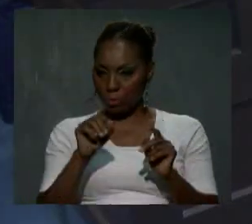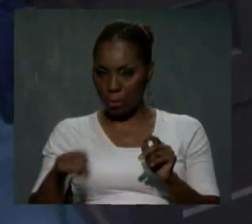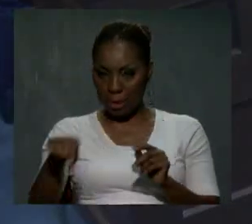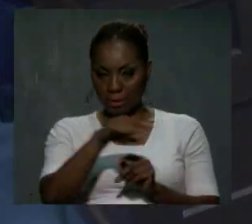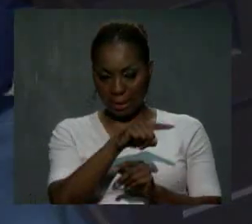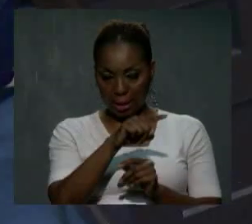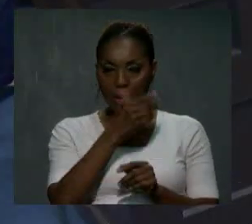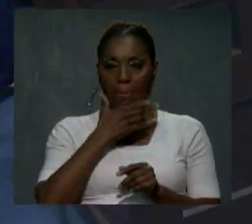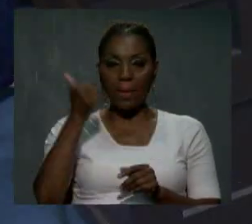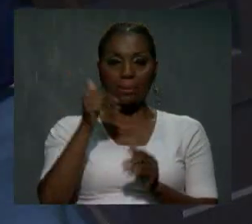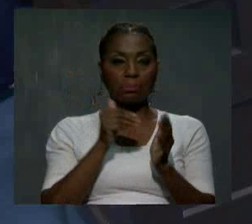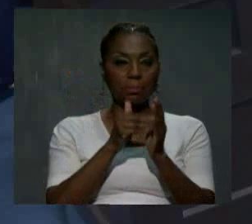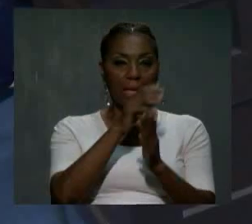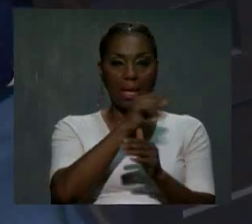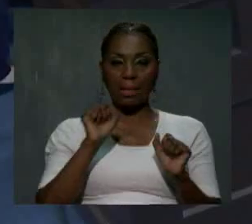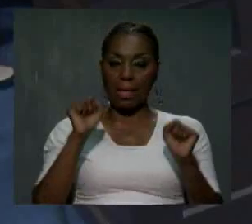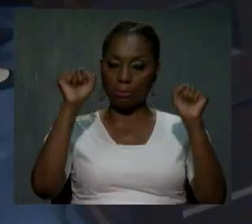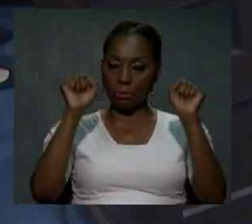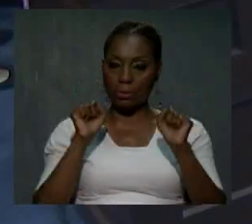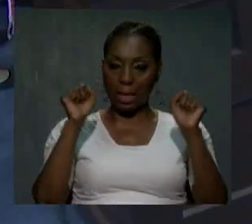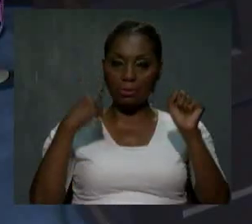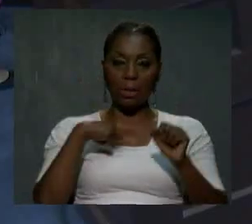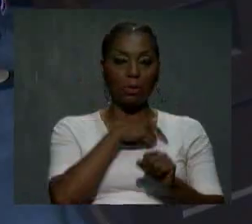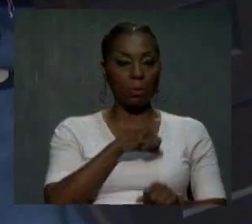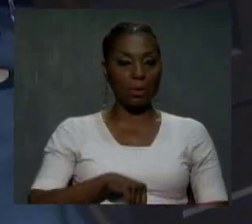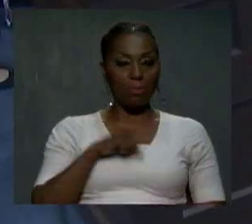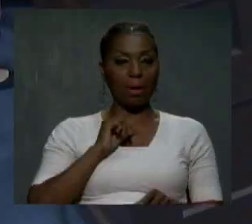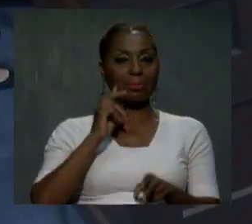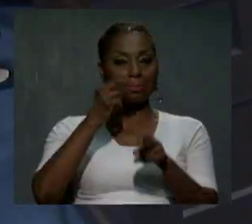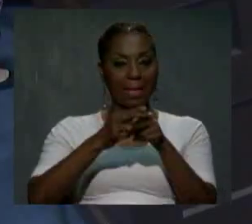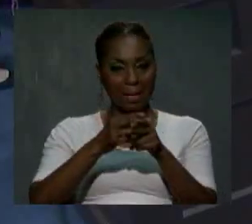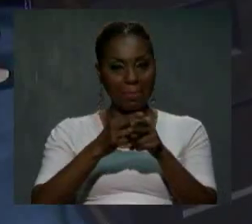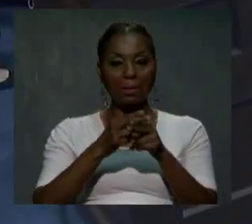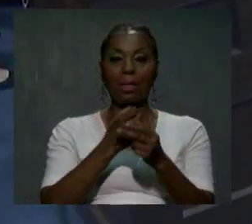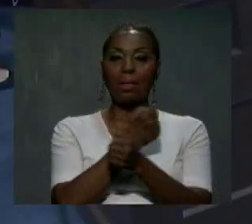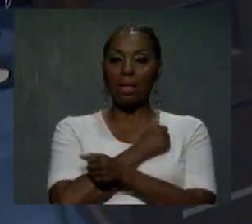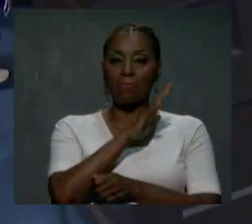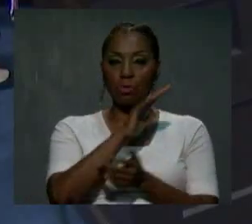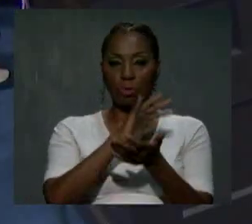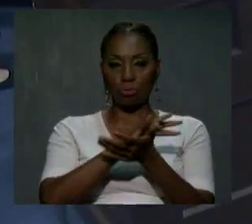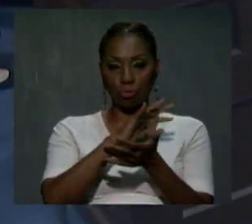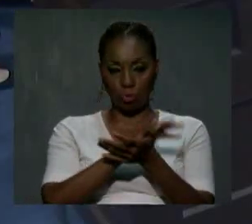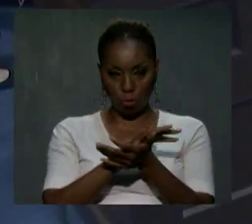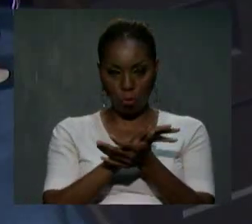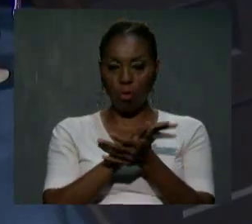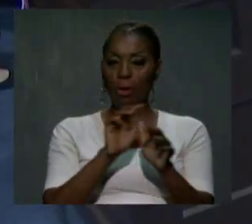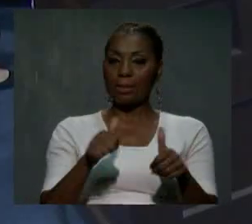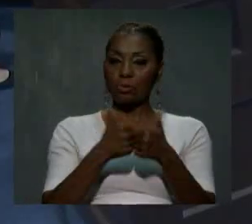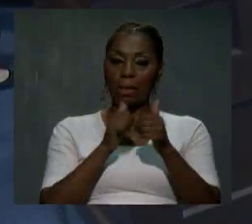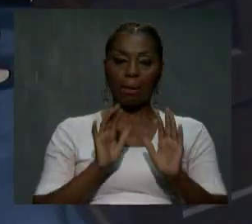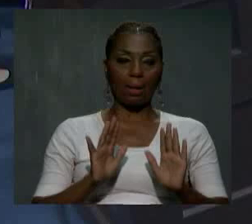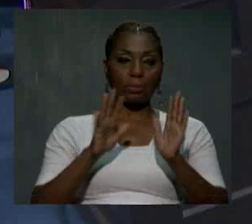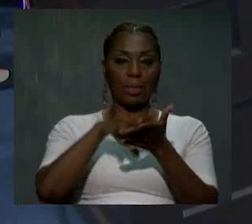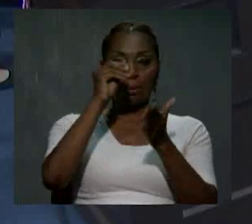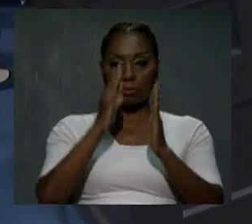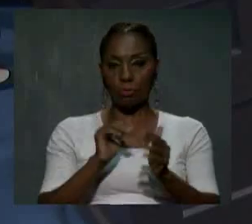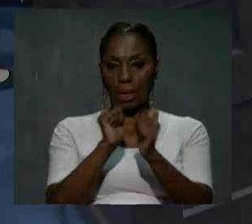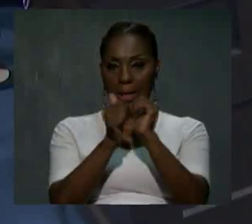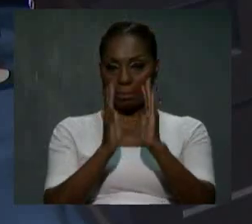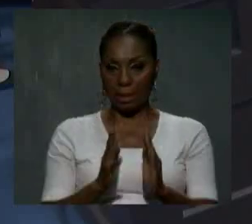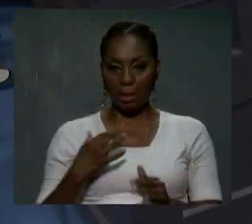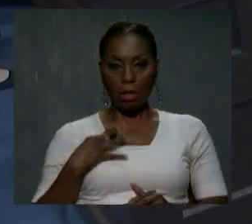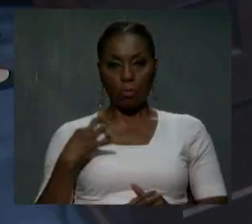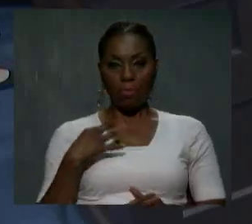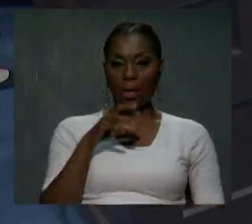repetitions and exercise technique. We're proud to name Emmanuel as a Love Your School Fitness Gram Challenge Outstanding Student Athlete